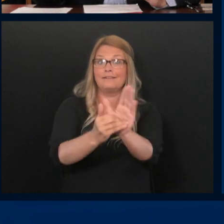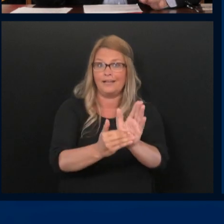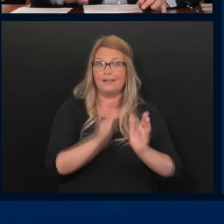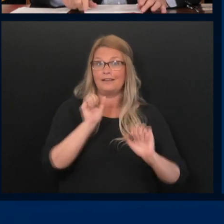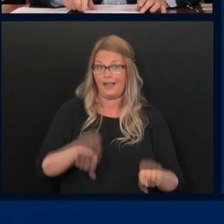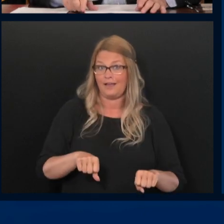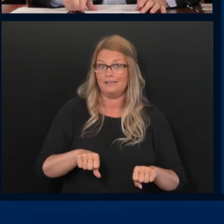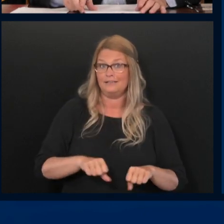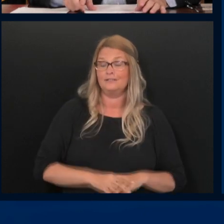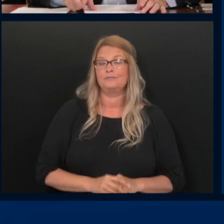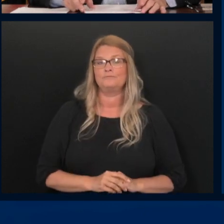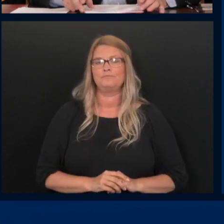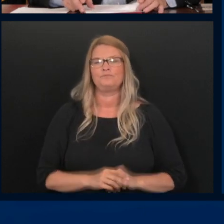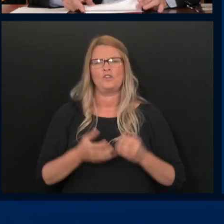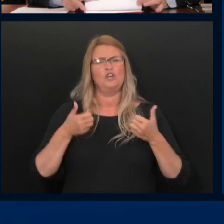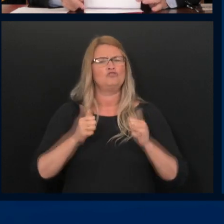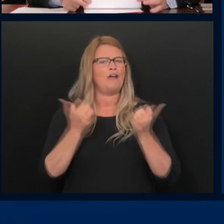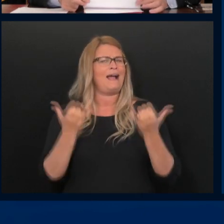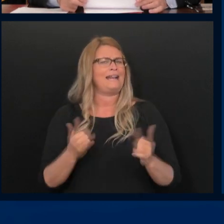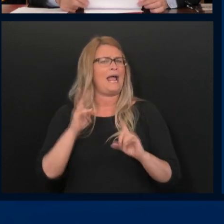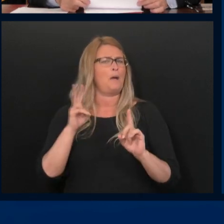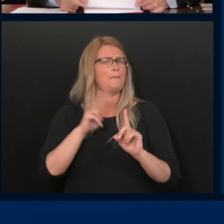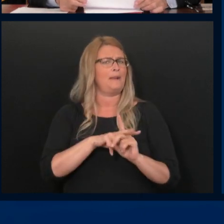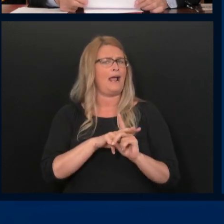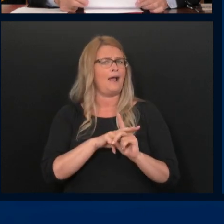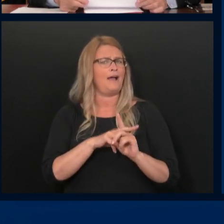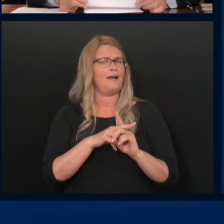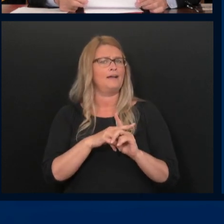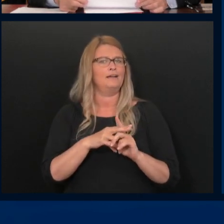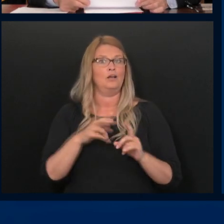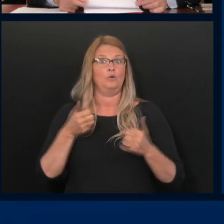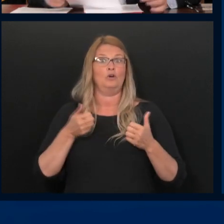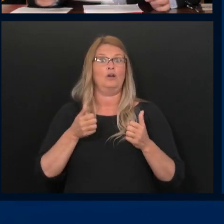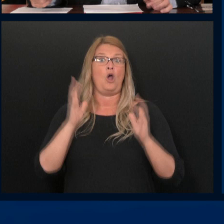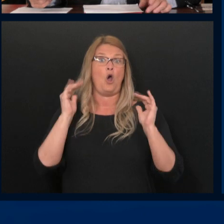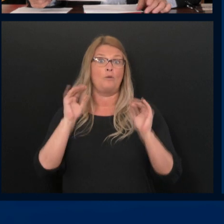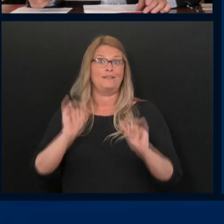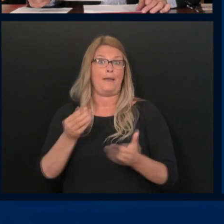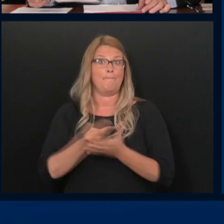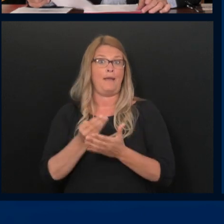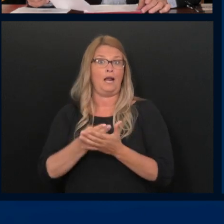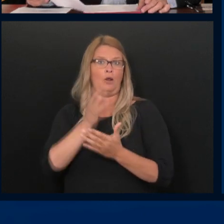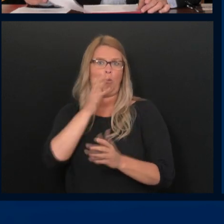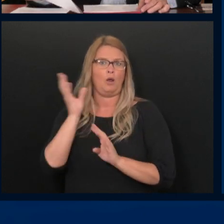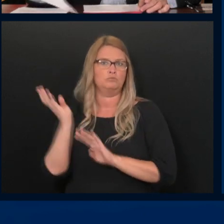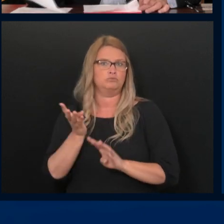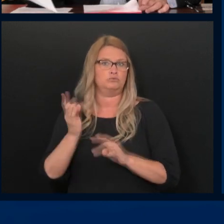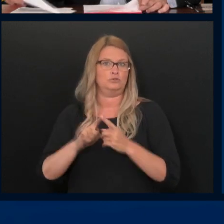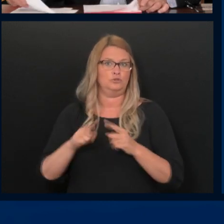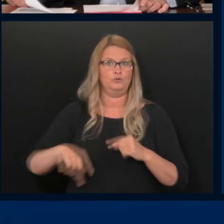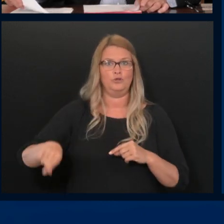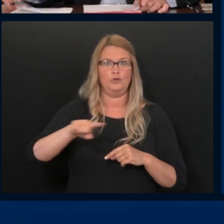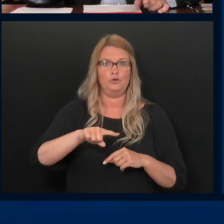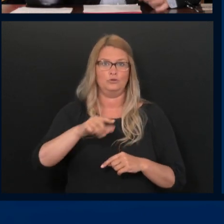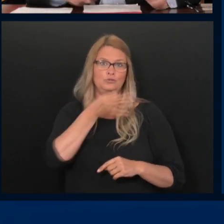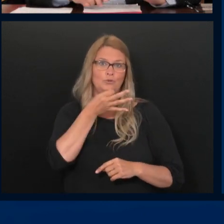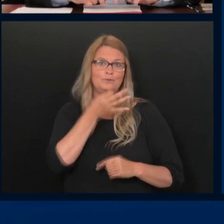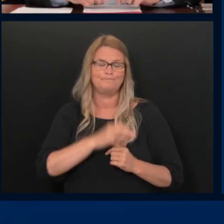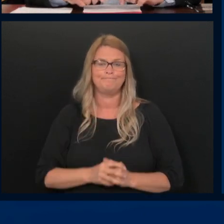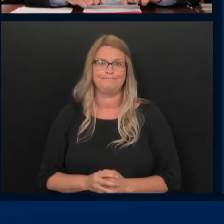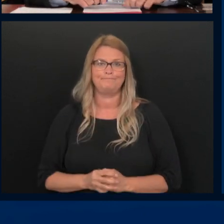try to get out now and apply, and we'll get those monies heading your way very, very, very